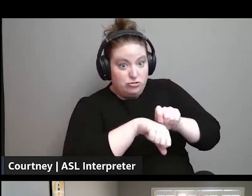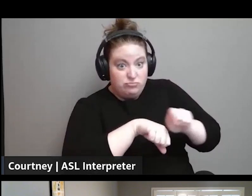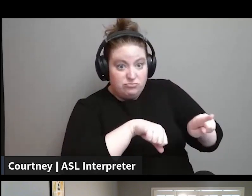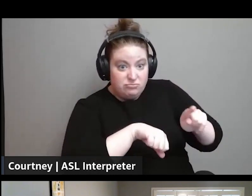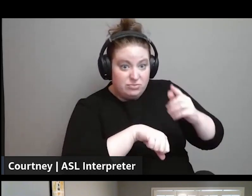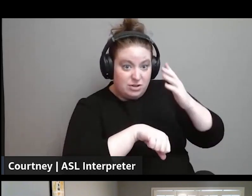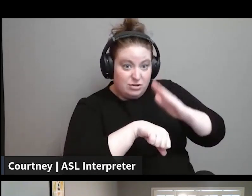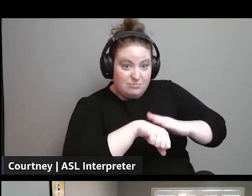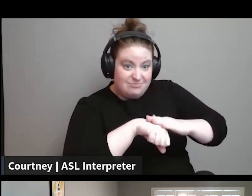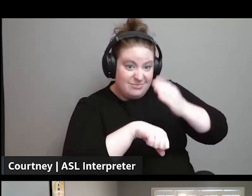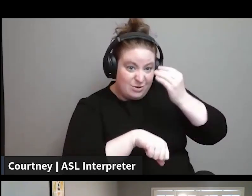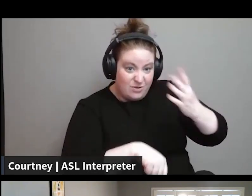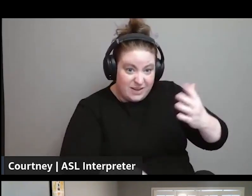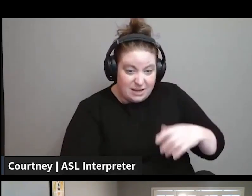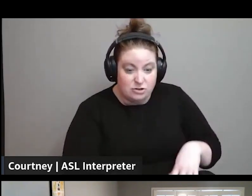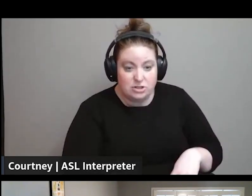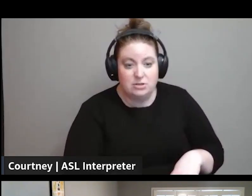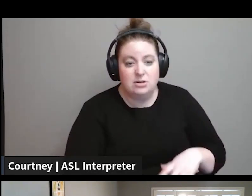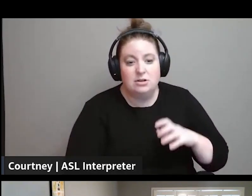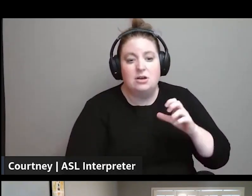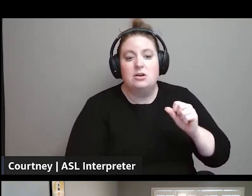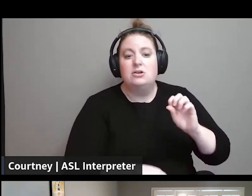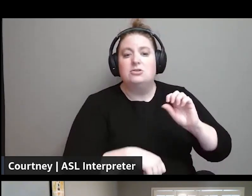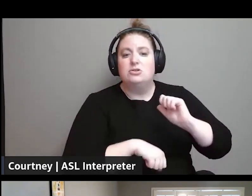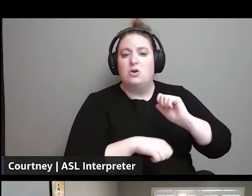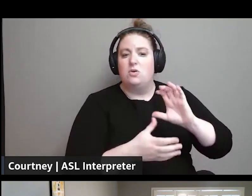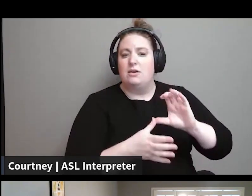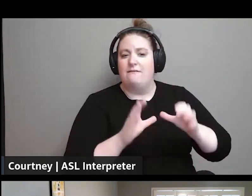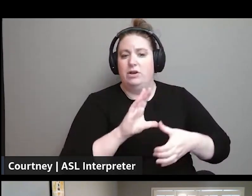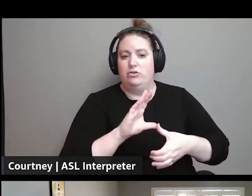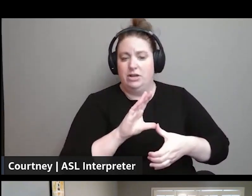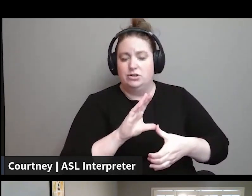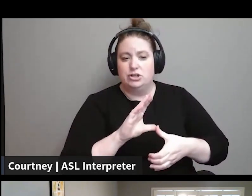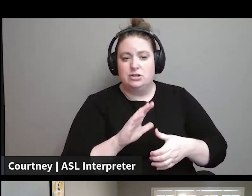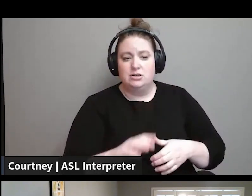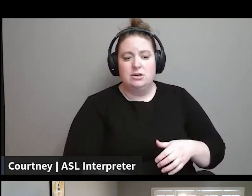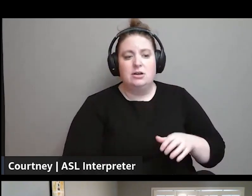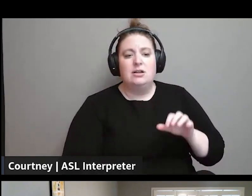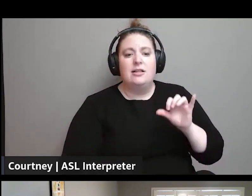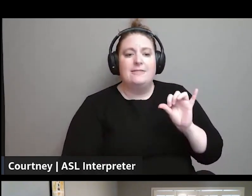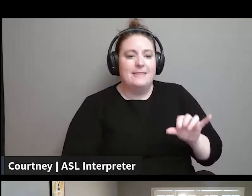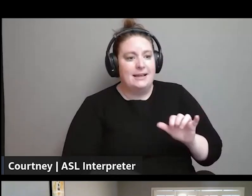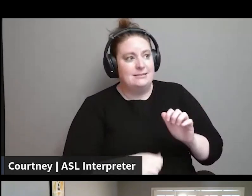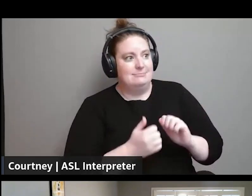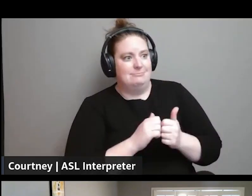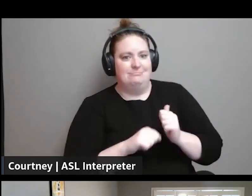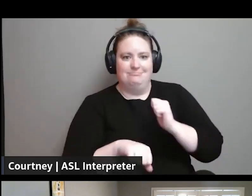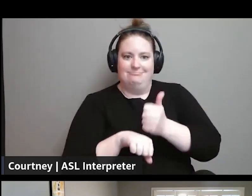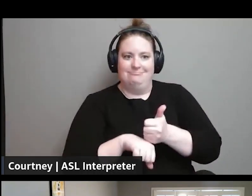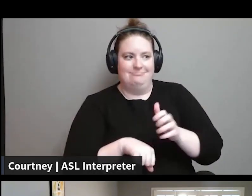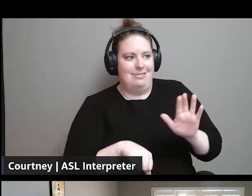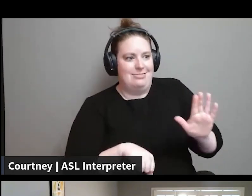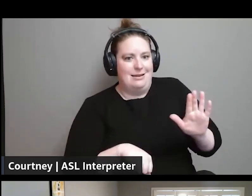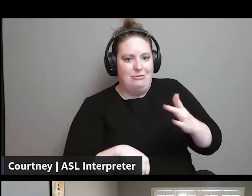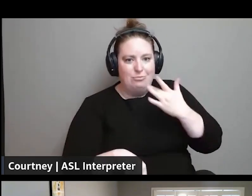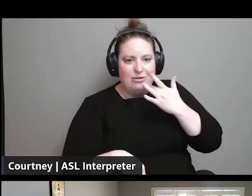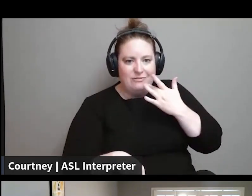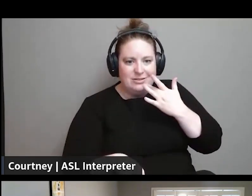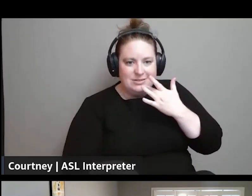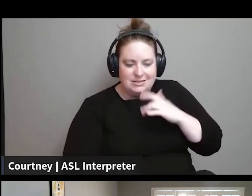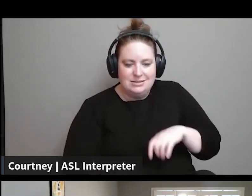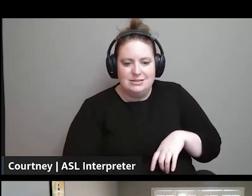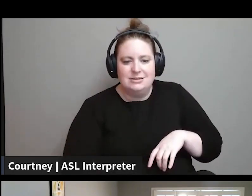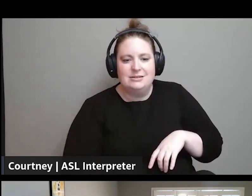sent. So configuration is a means to set their preferences, and then there are